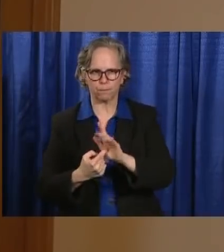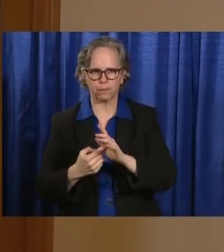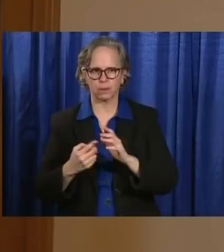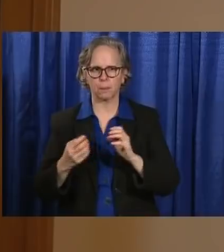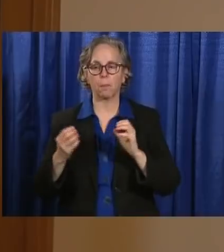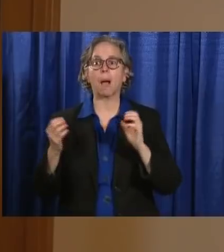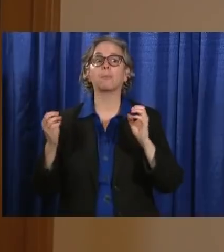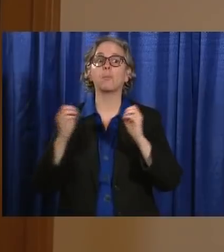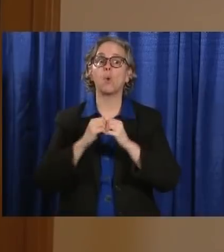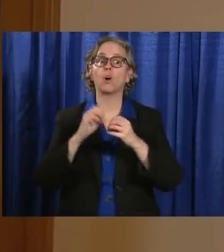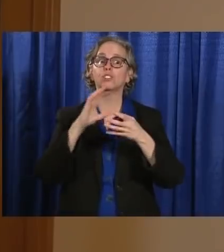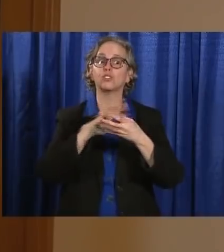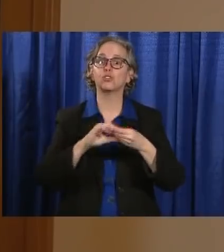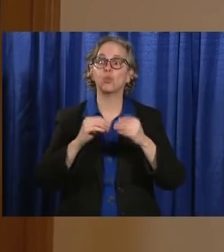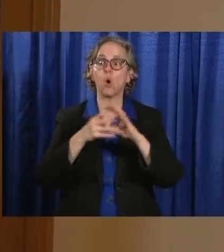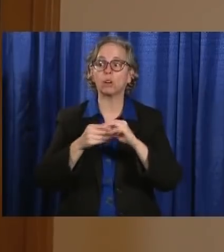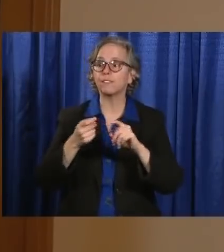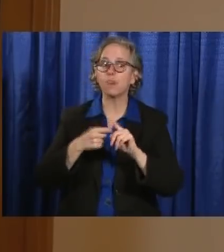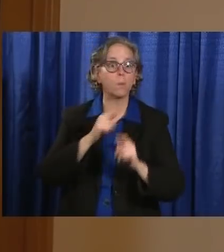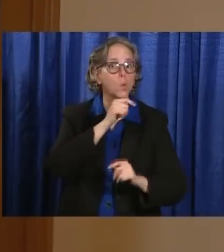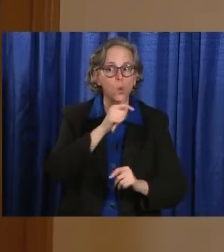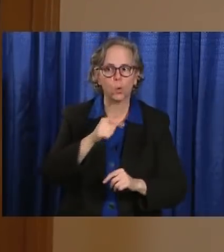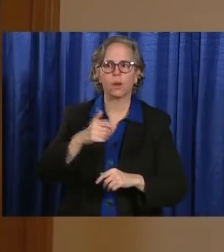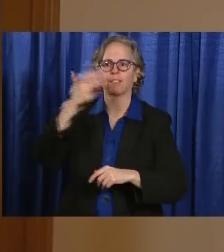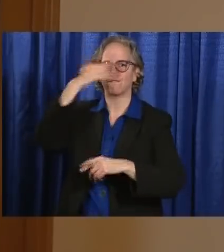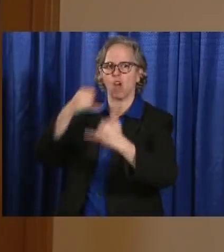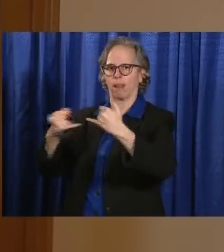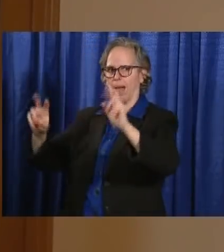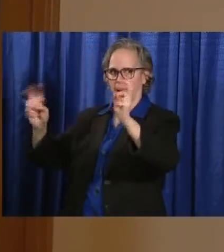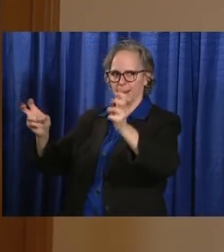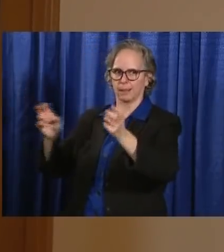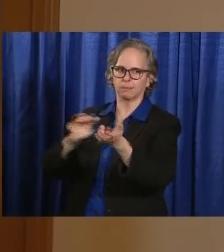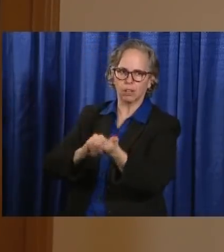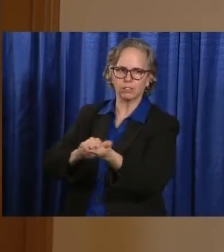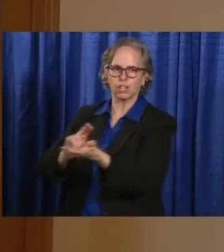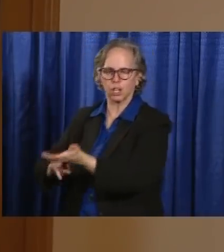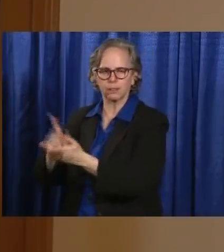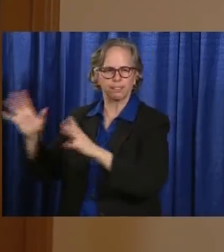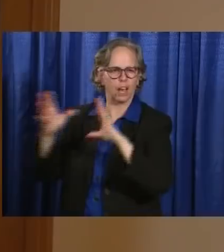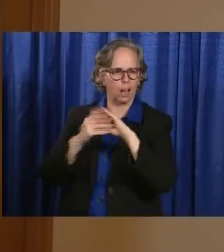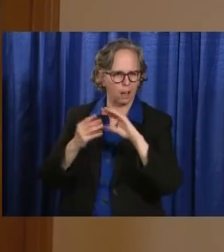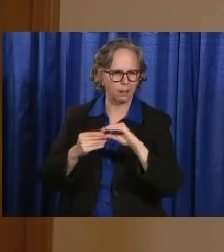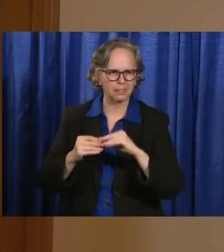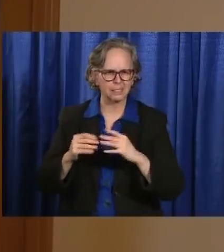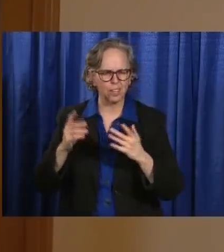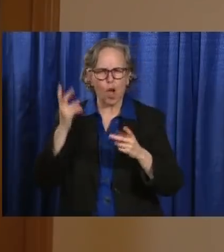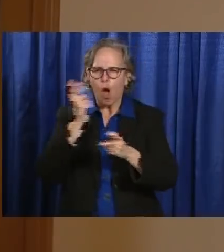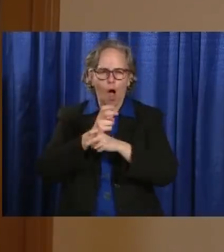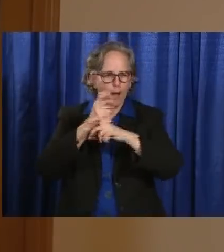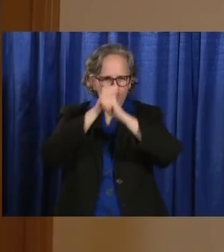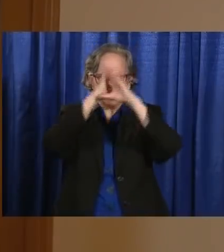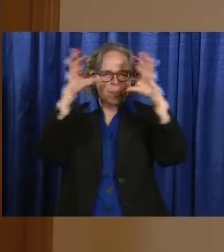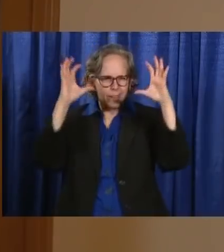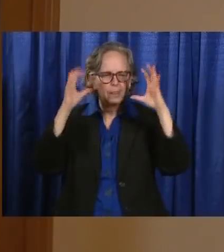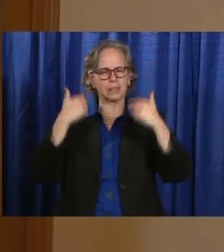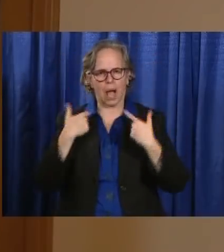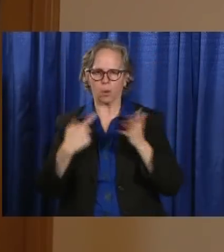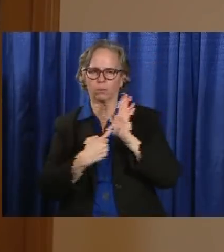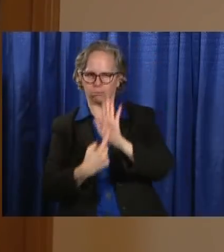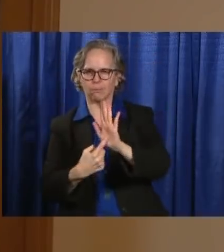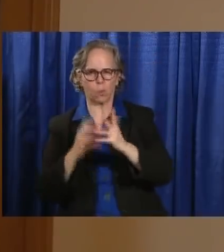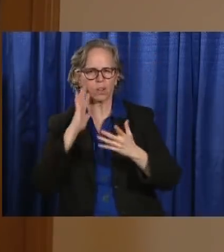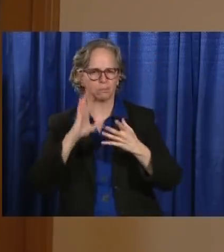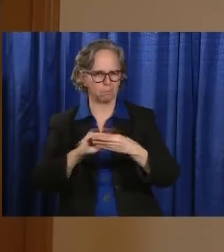us to talk about things and you not see them, but behind us, there's so much happening. So this is the beginning of some of